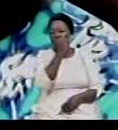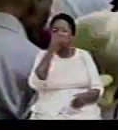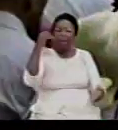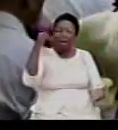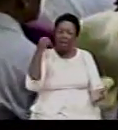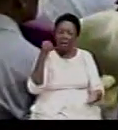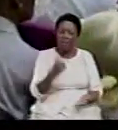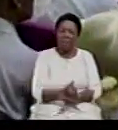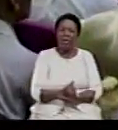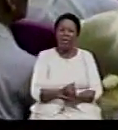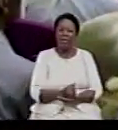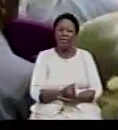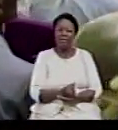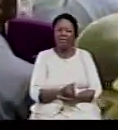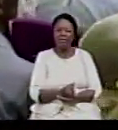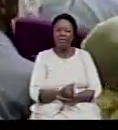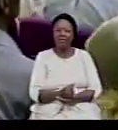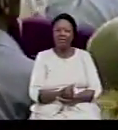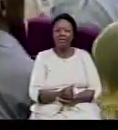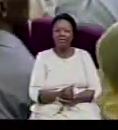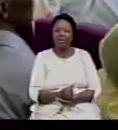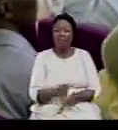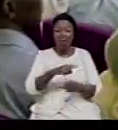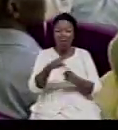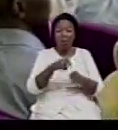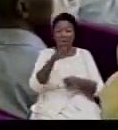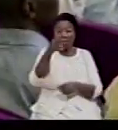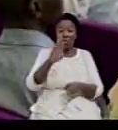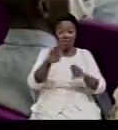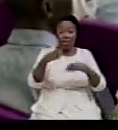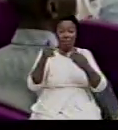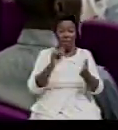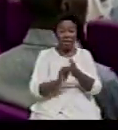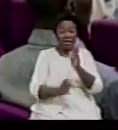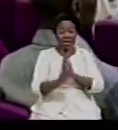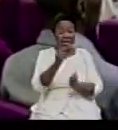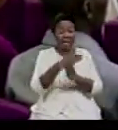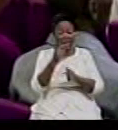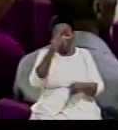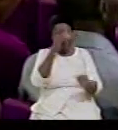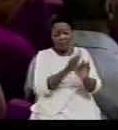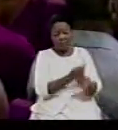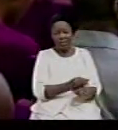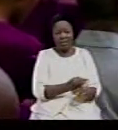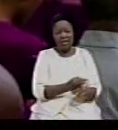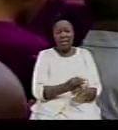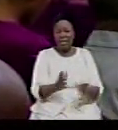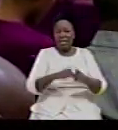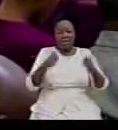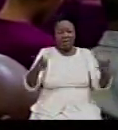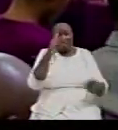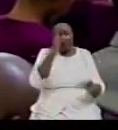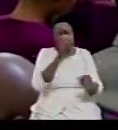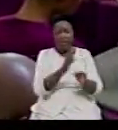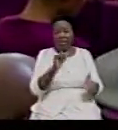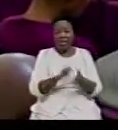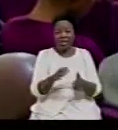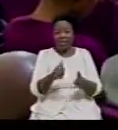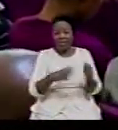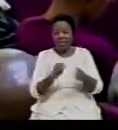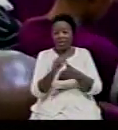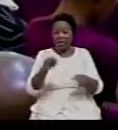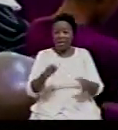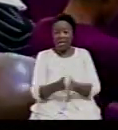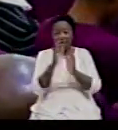Amen. If God, when God gives you that kind of faith, surpassing faith, everything you are asking for will